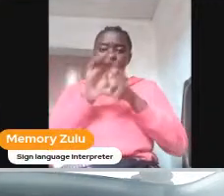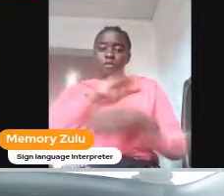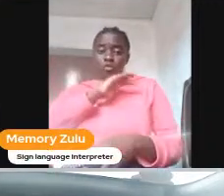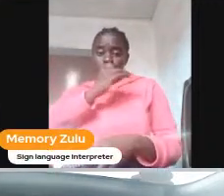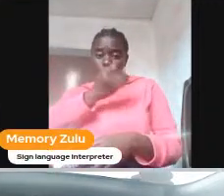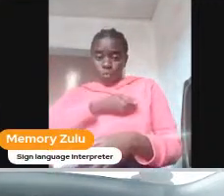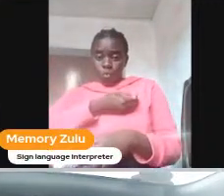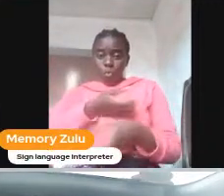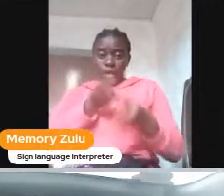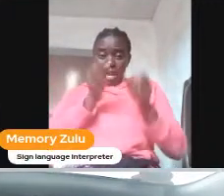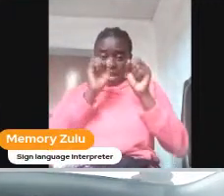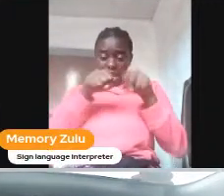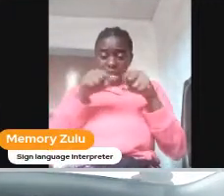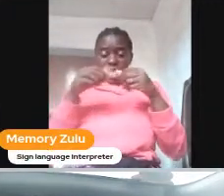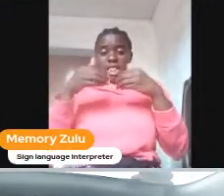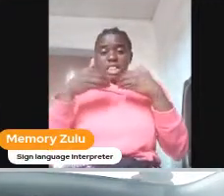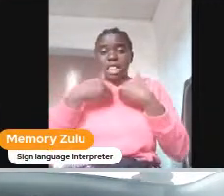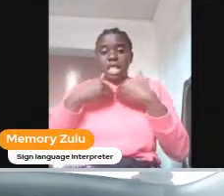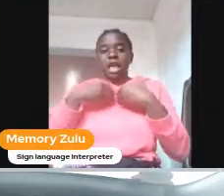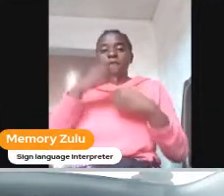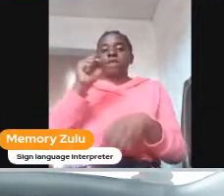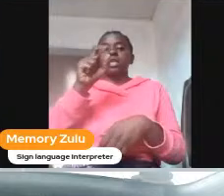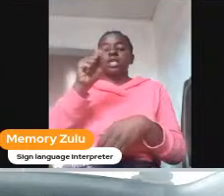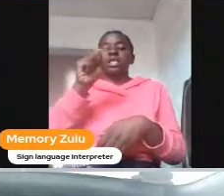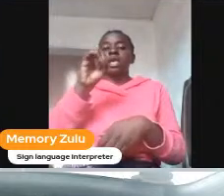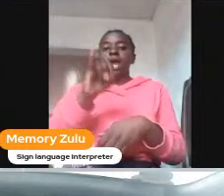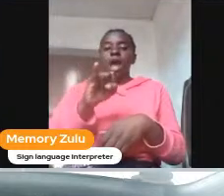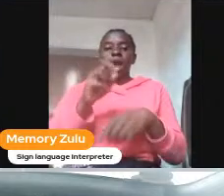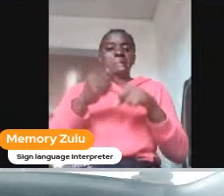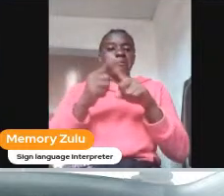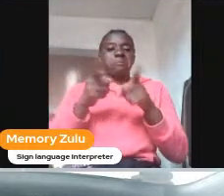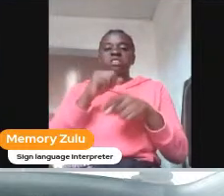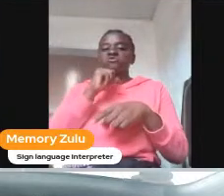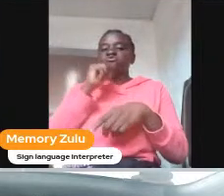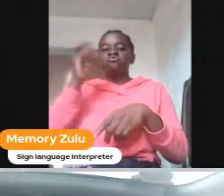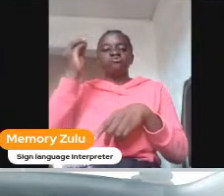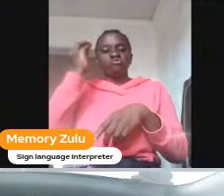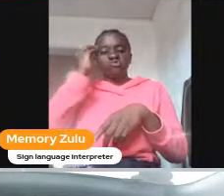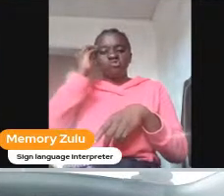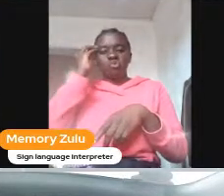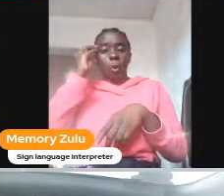STI and live with it for years without any symptom. And as they are